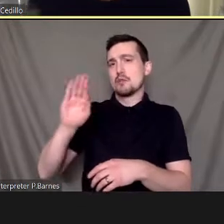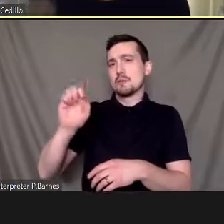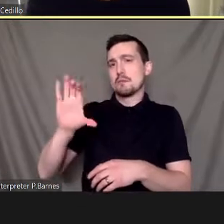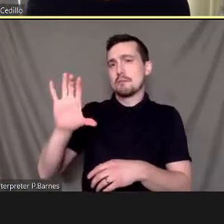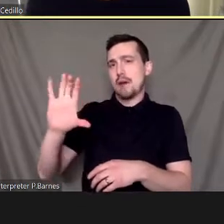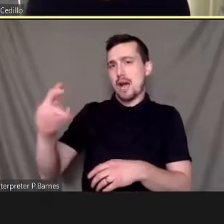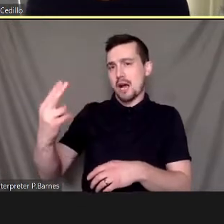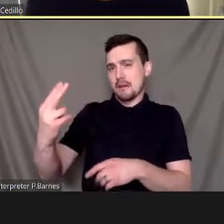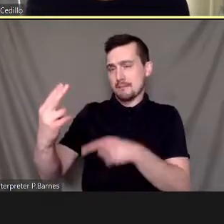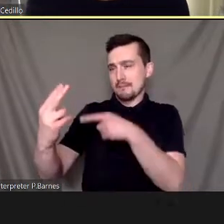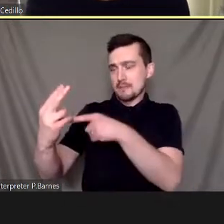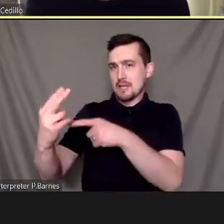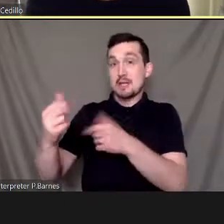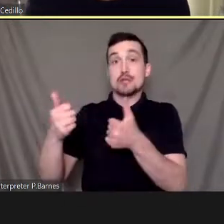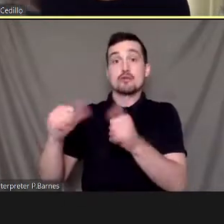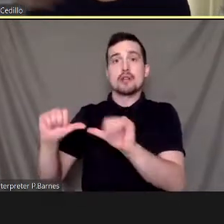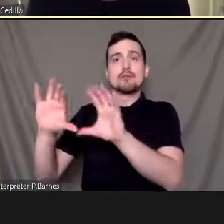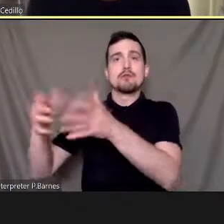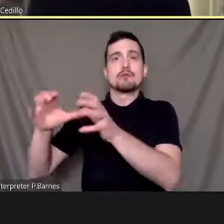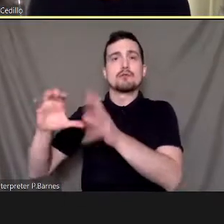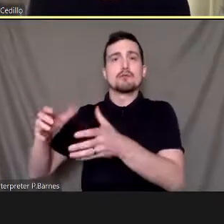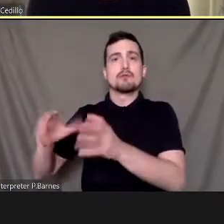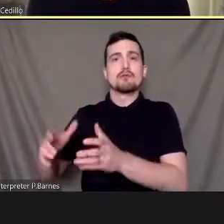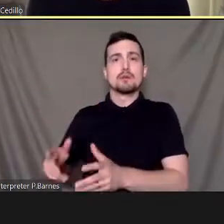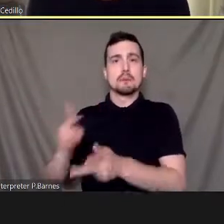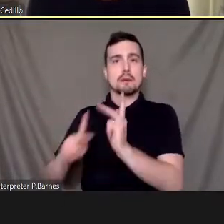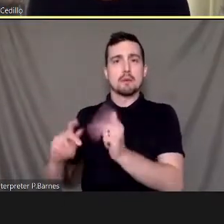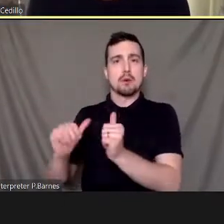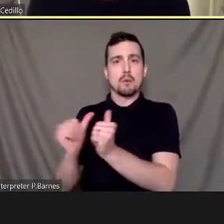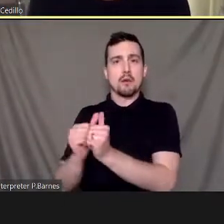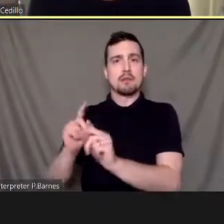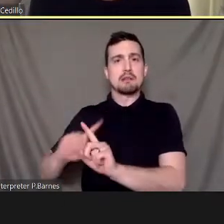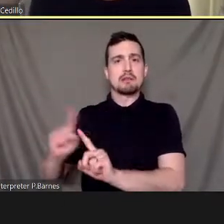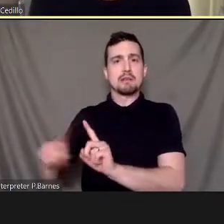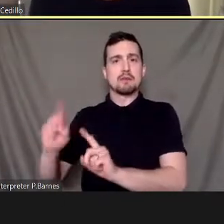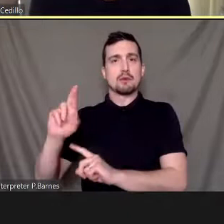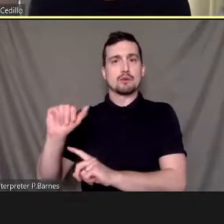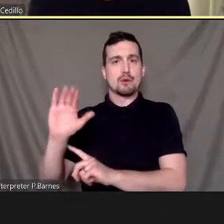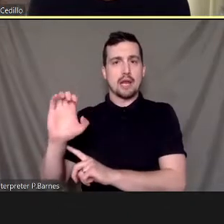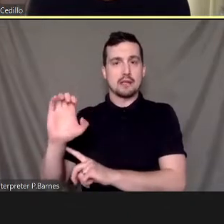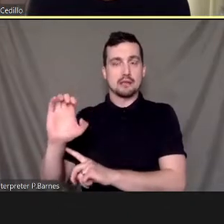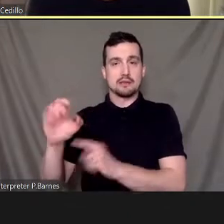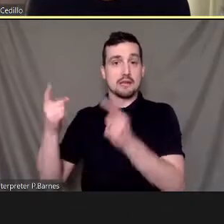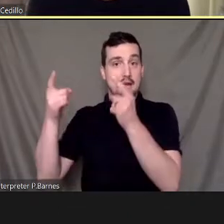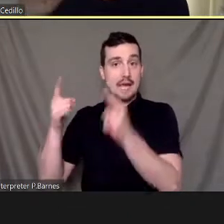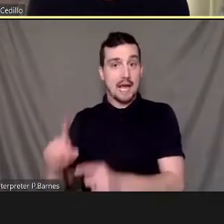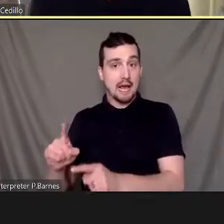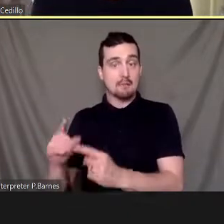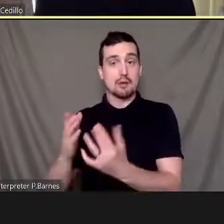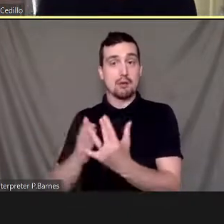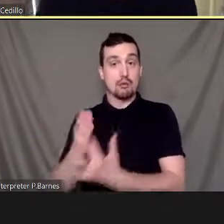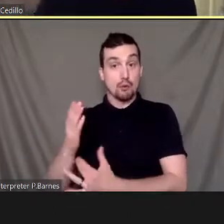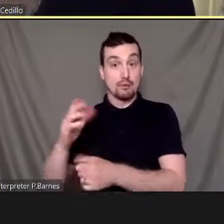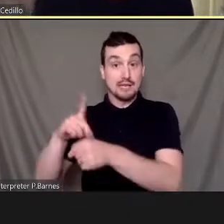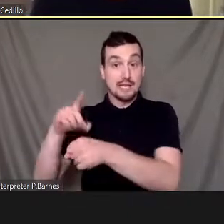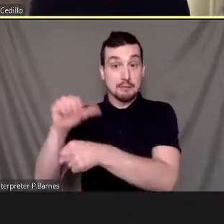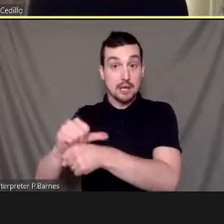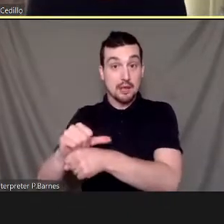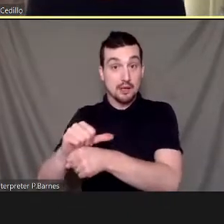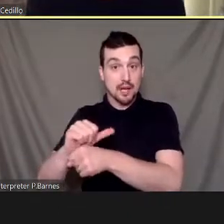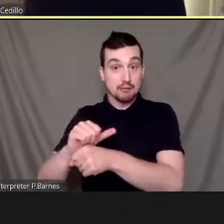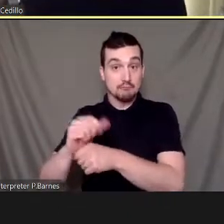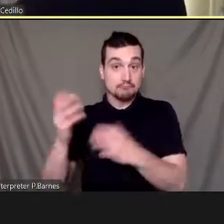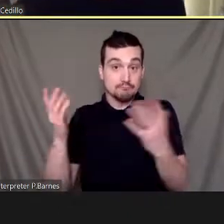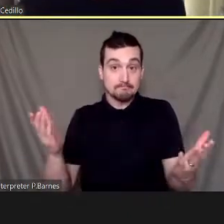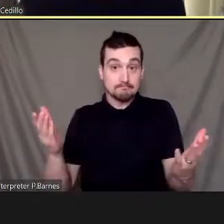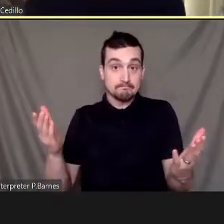categorize human beings into different races, that happened through disability, the idea